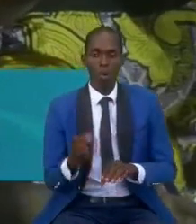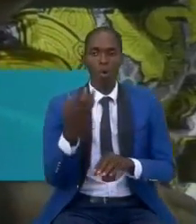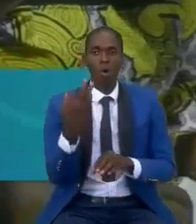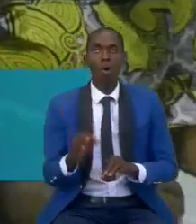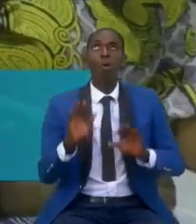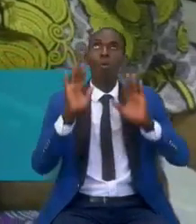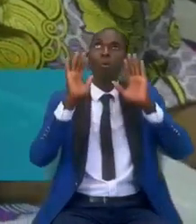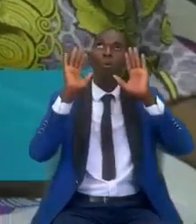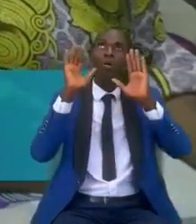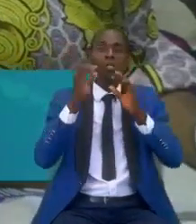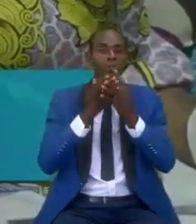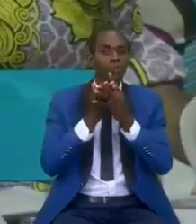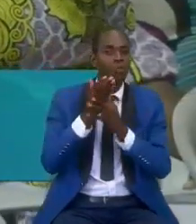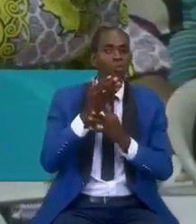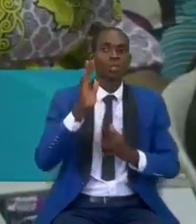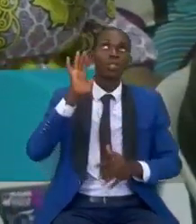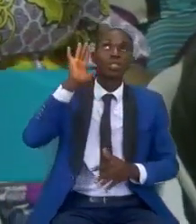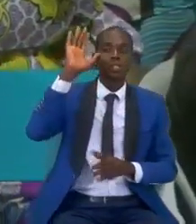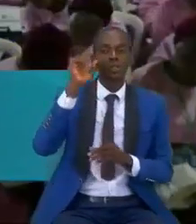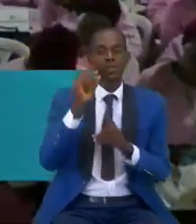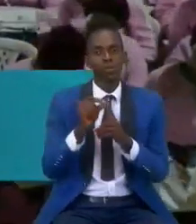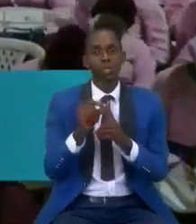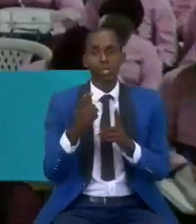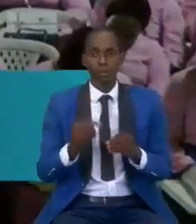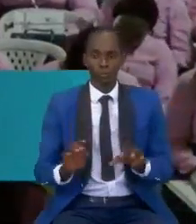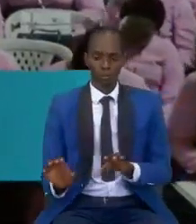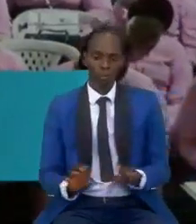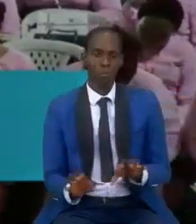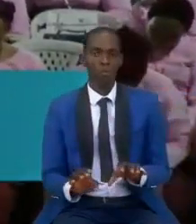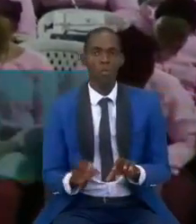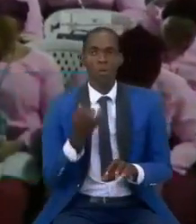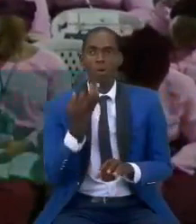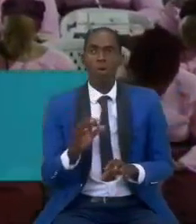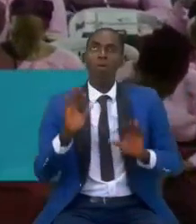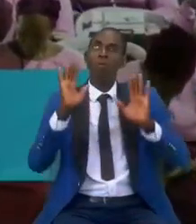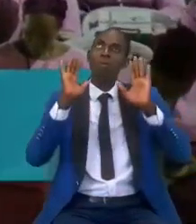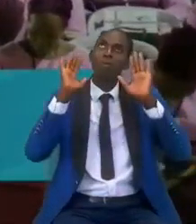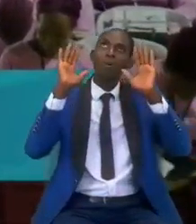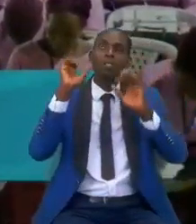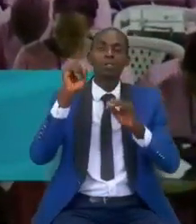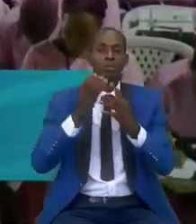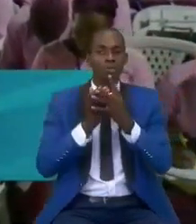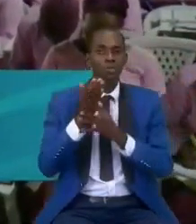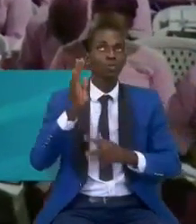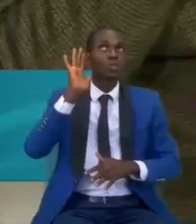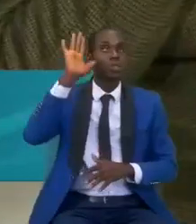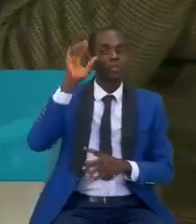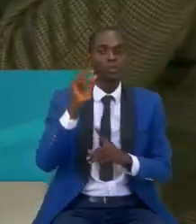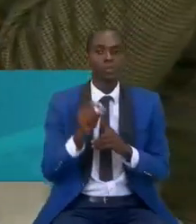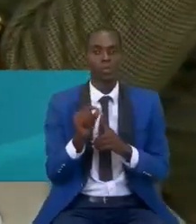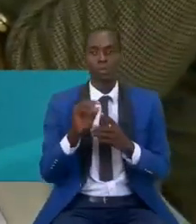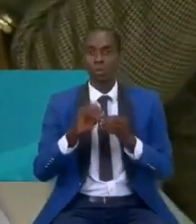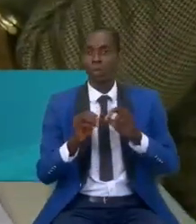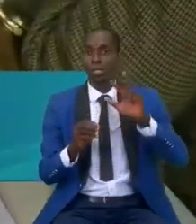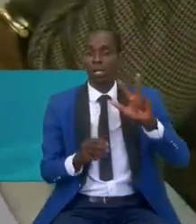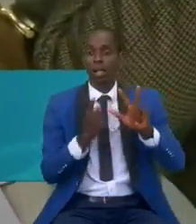performance of wonders through his word. Number three, the power for wonders